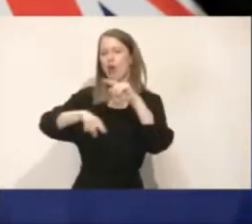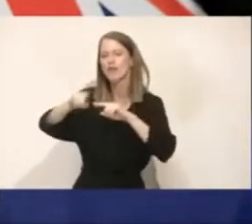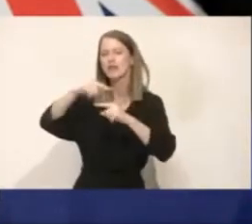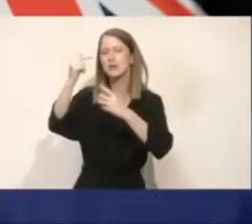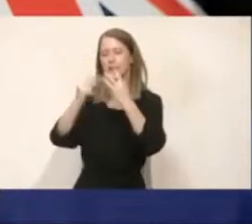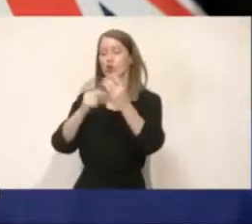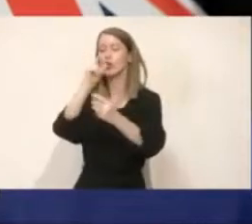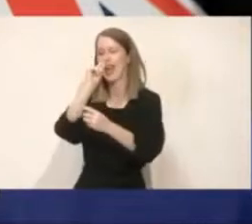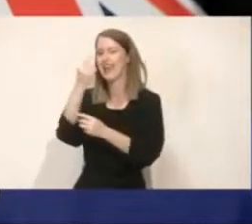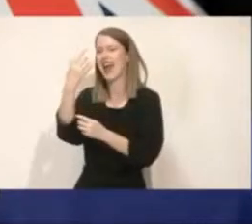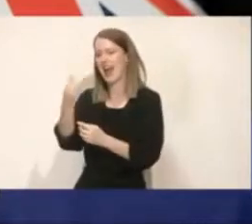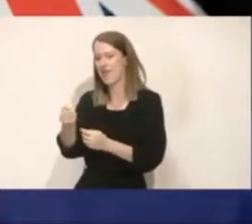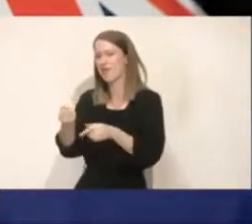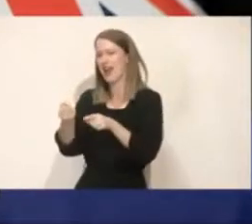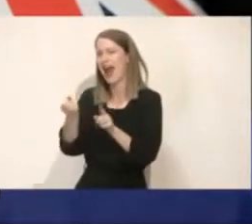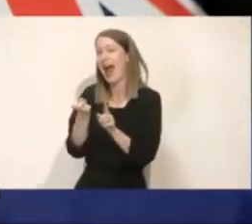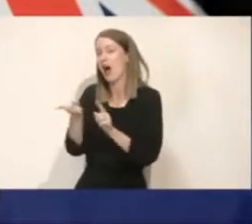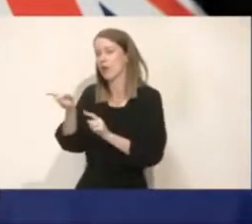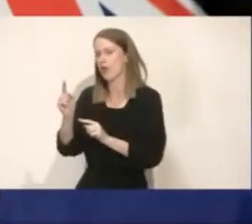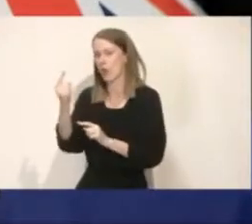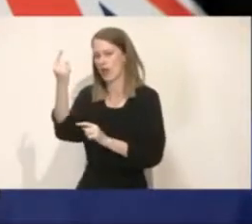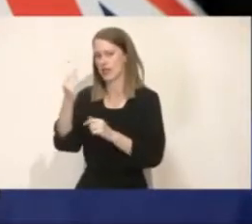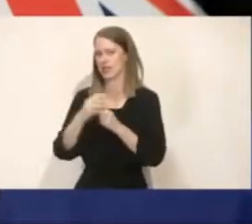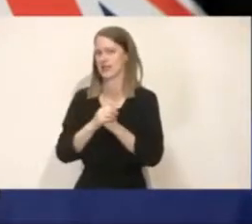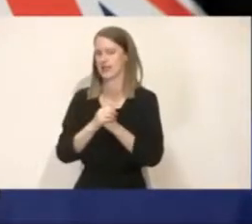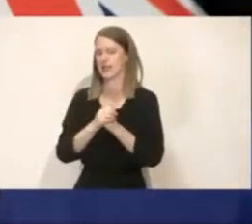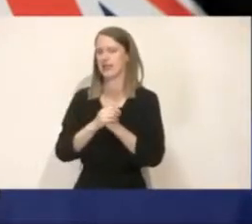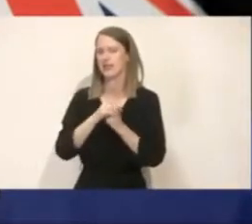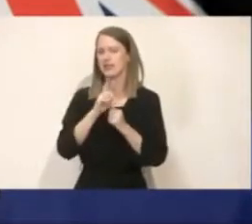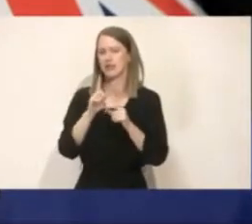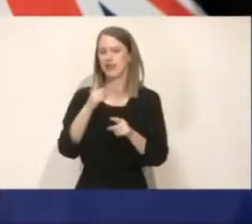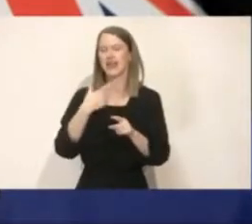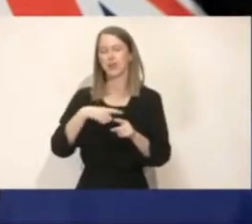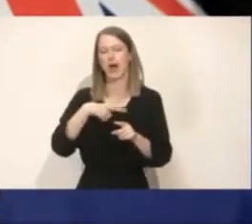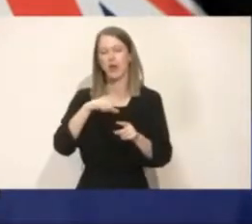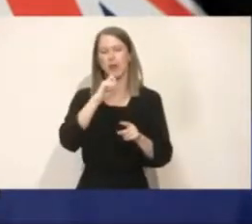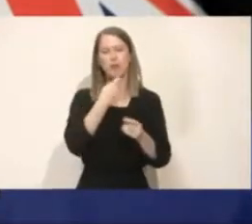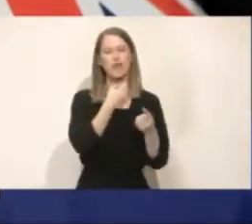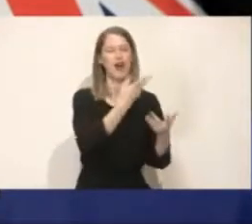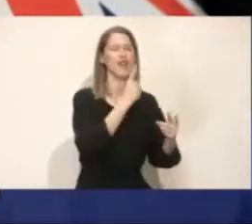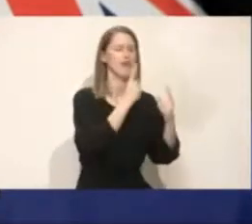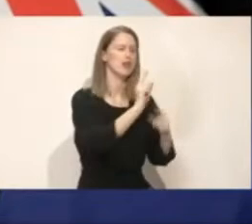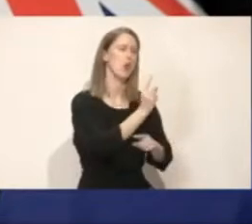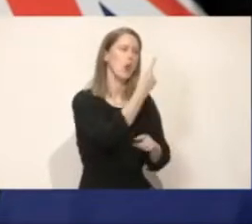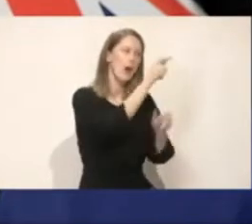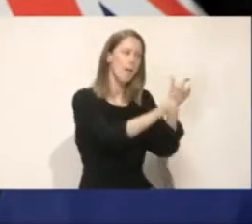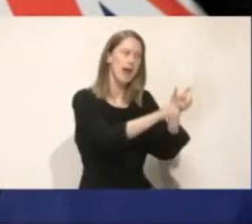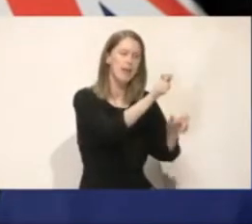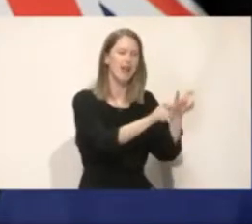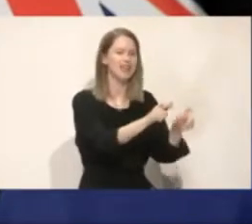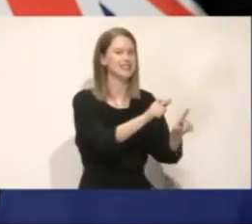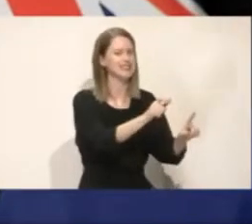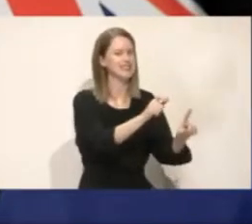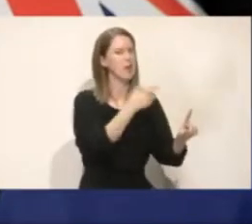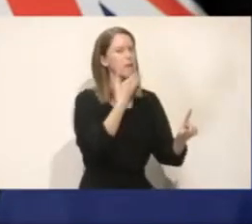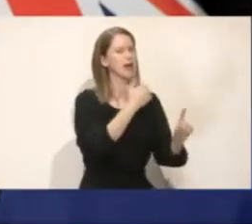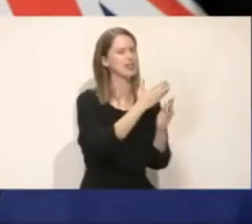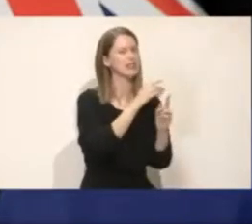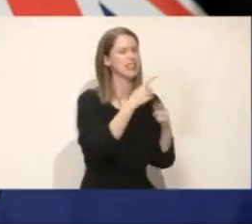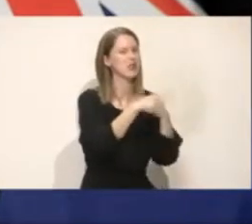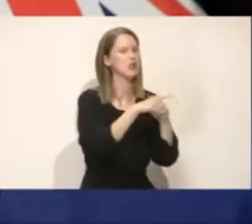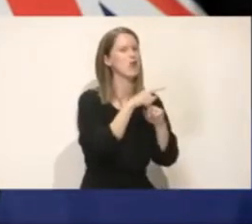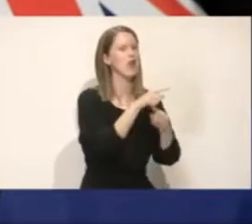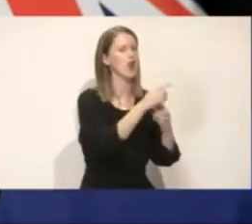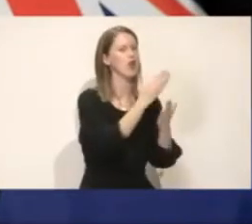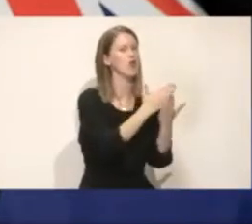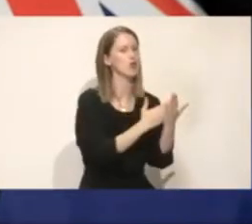know, the publicity, the information that's going to be handed out at the airport, just to remind people to keep safe in